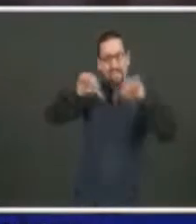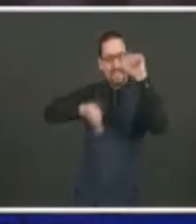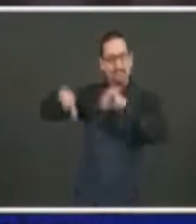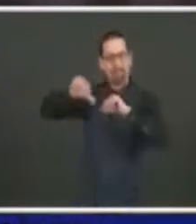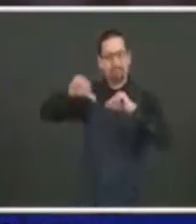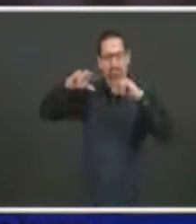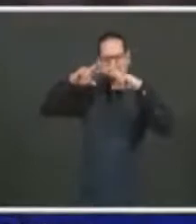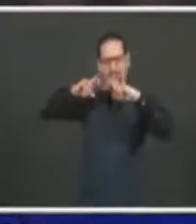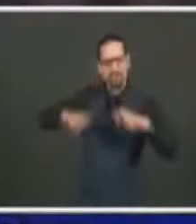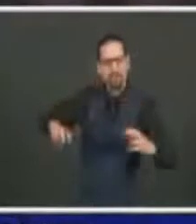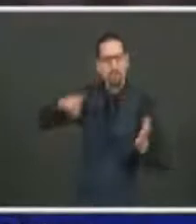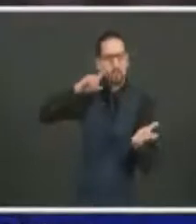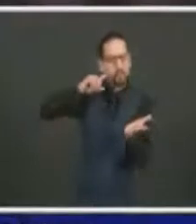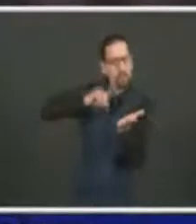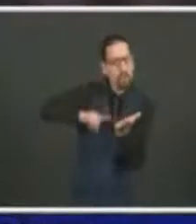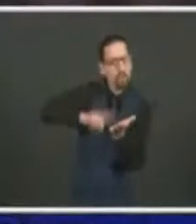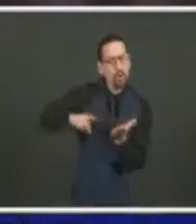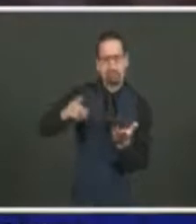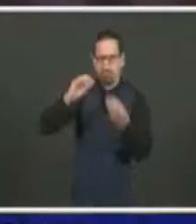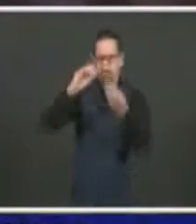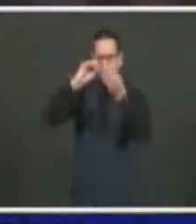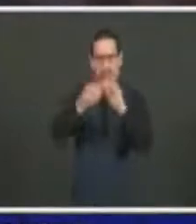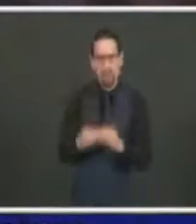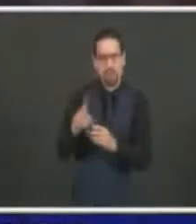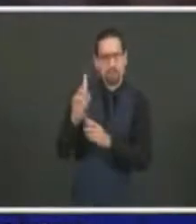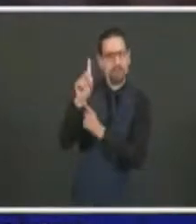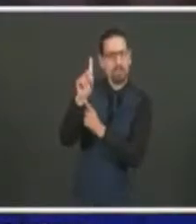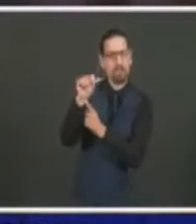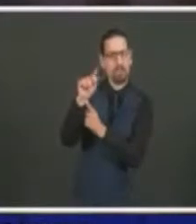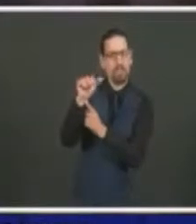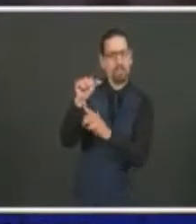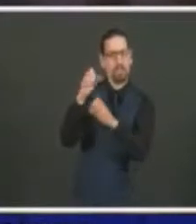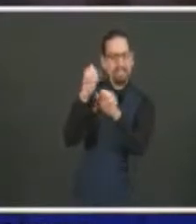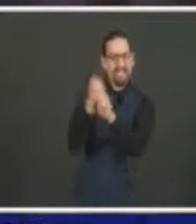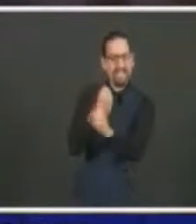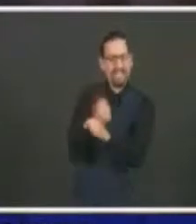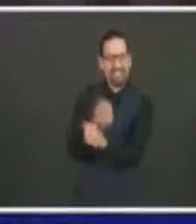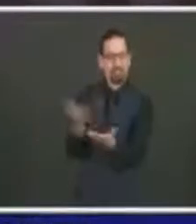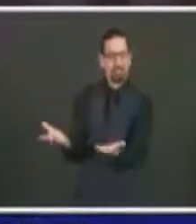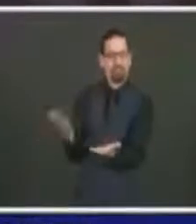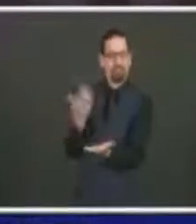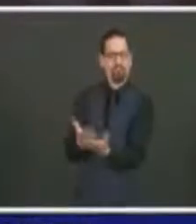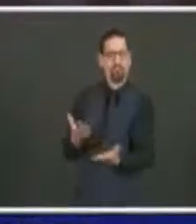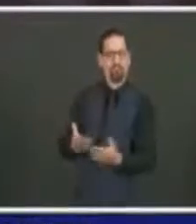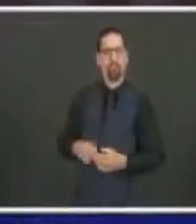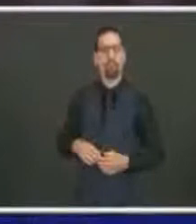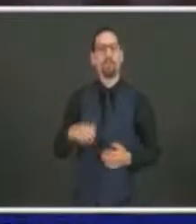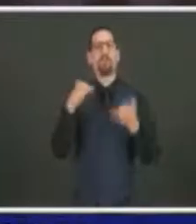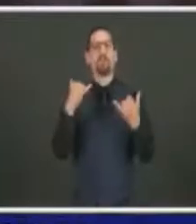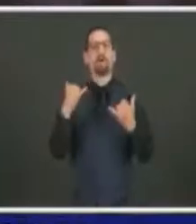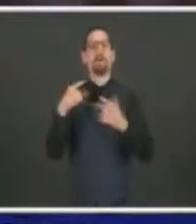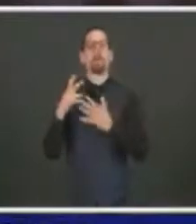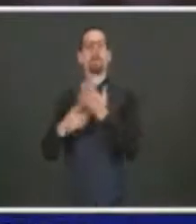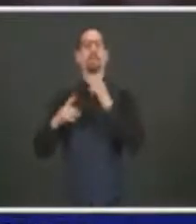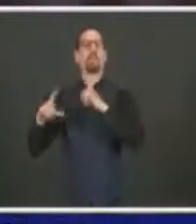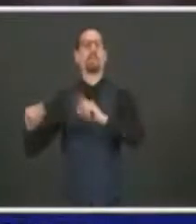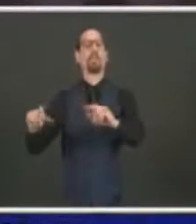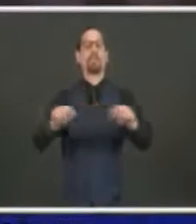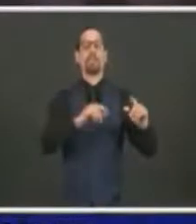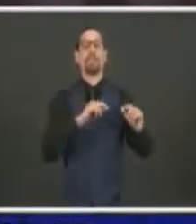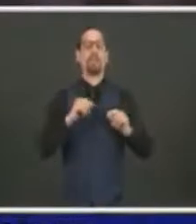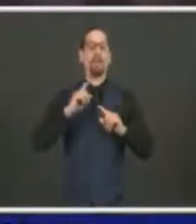I will say that the story across the country is a very different story than the story we're seeing here in Rhode